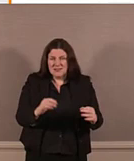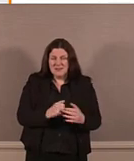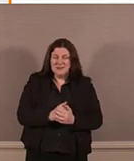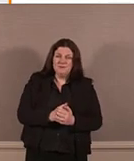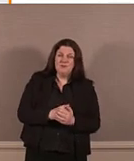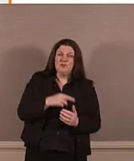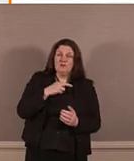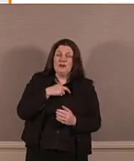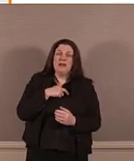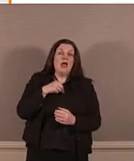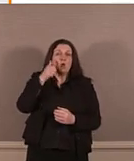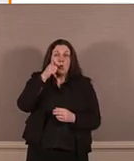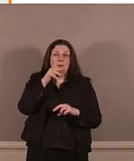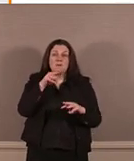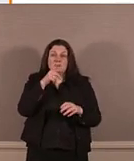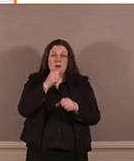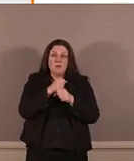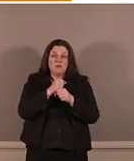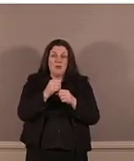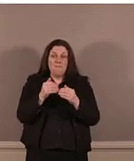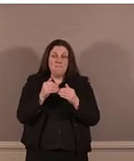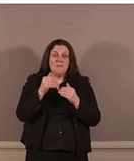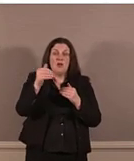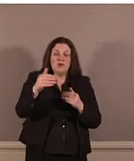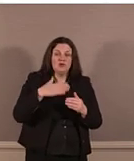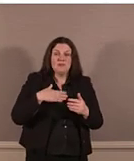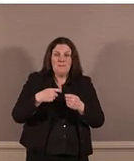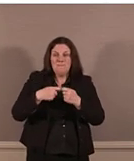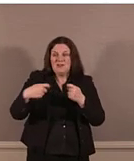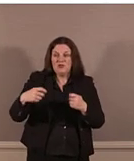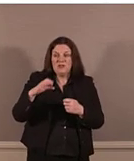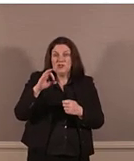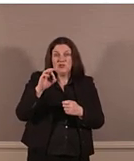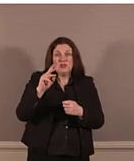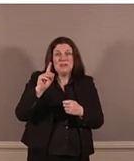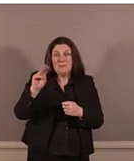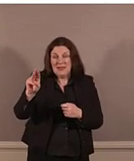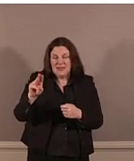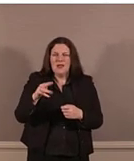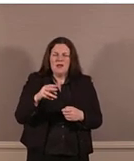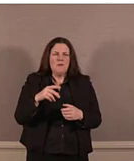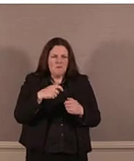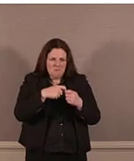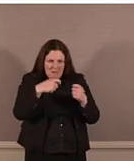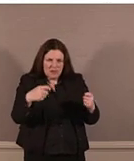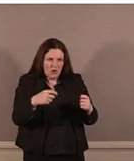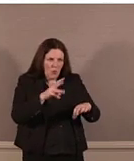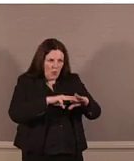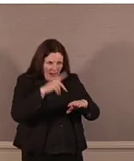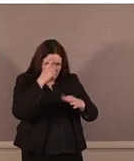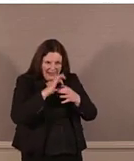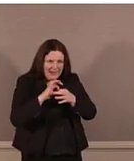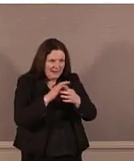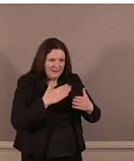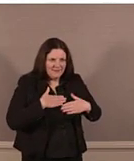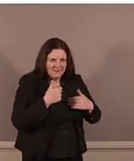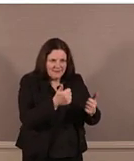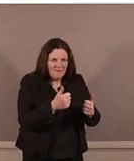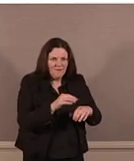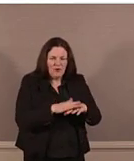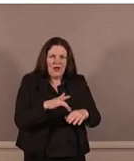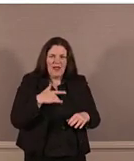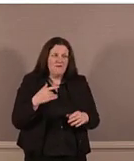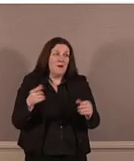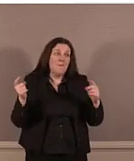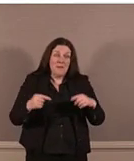suppose the term has been used, we'll move beyond just measuring GDP to measuring well-being and your well-being for life. And that brings us back